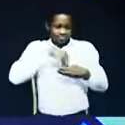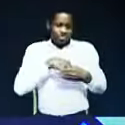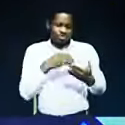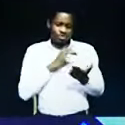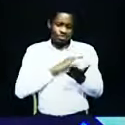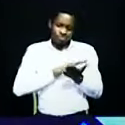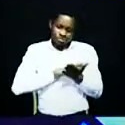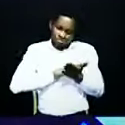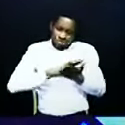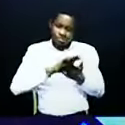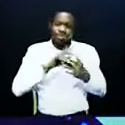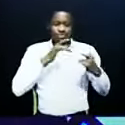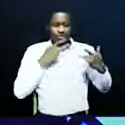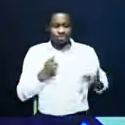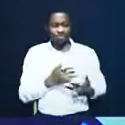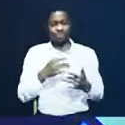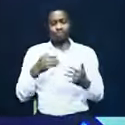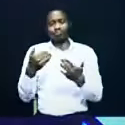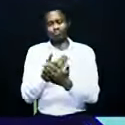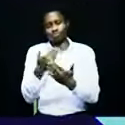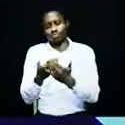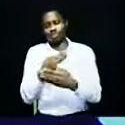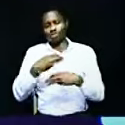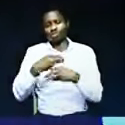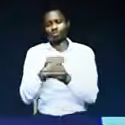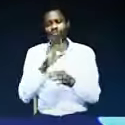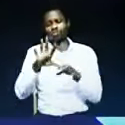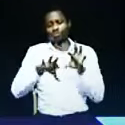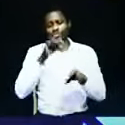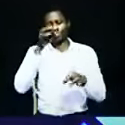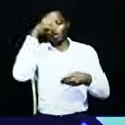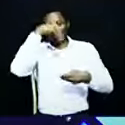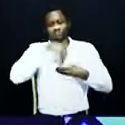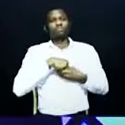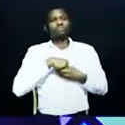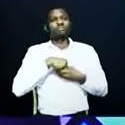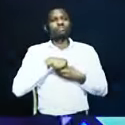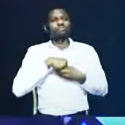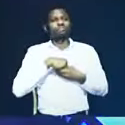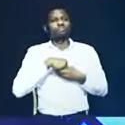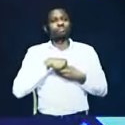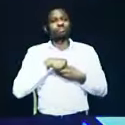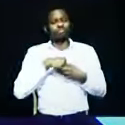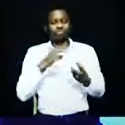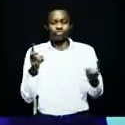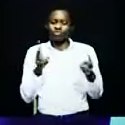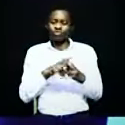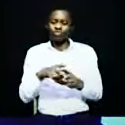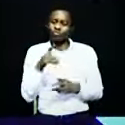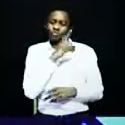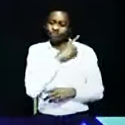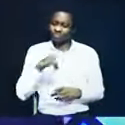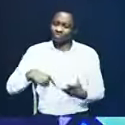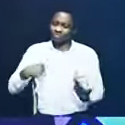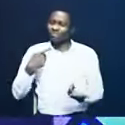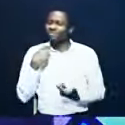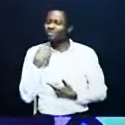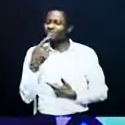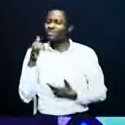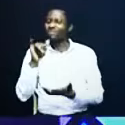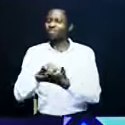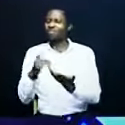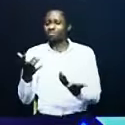heart. And renew a rightful spirit within me. So David tells us where